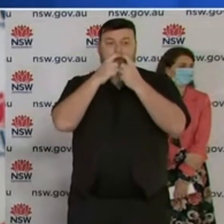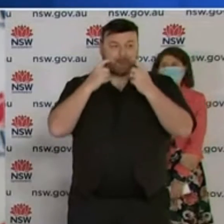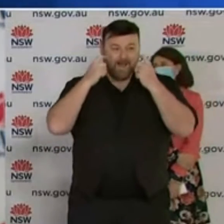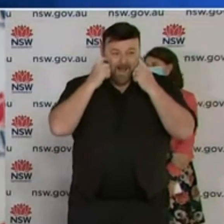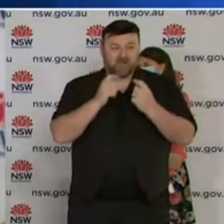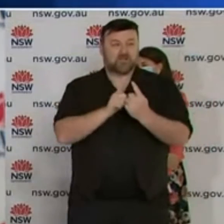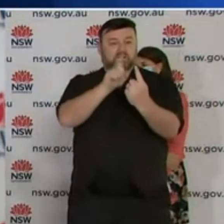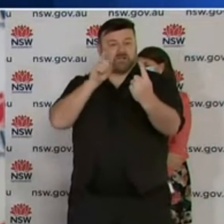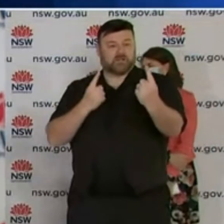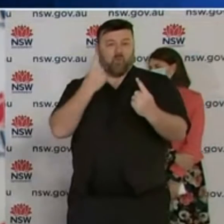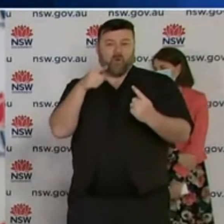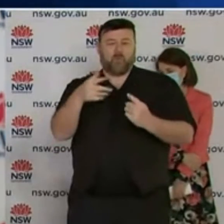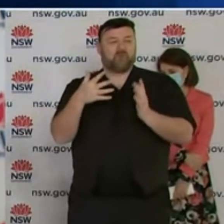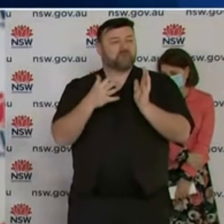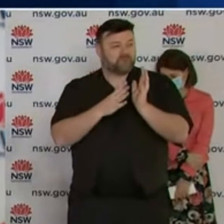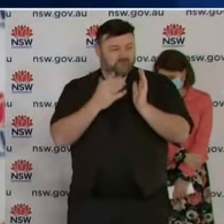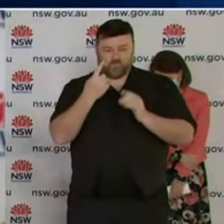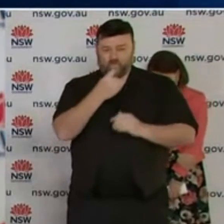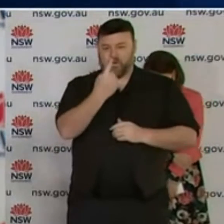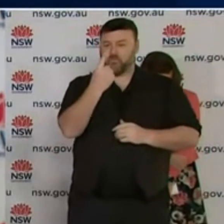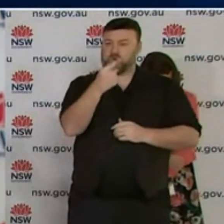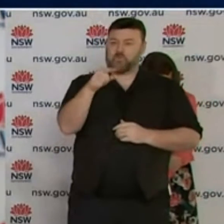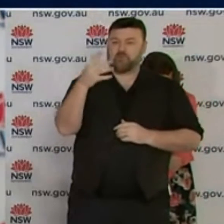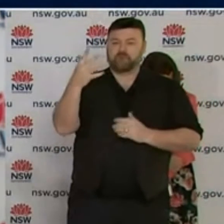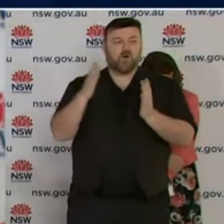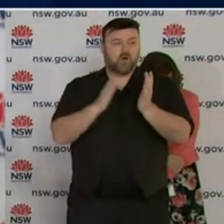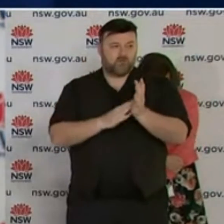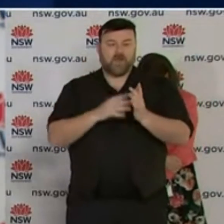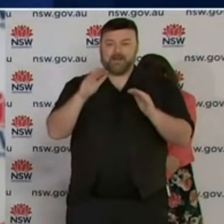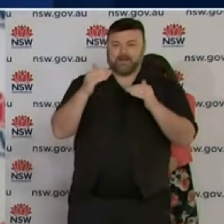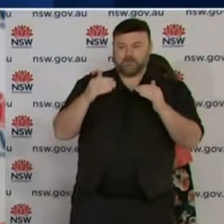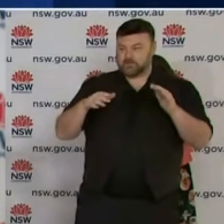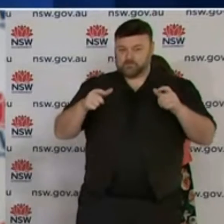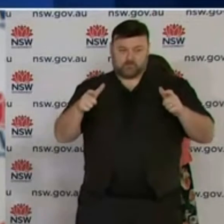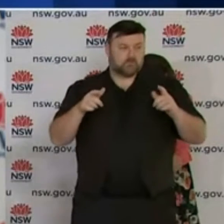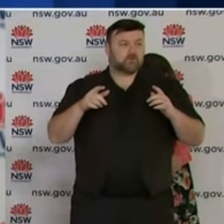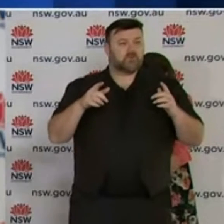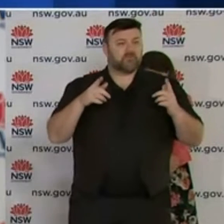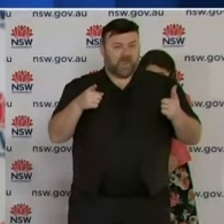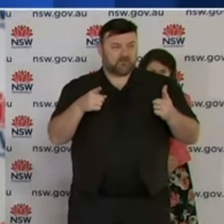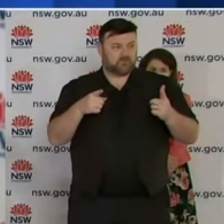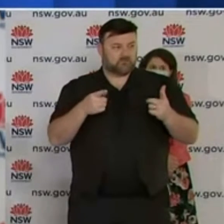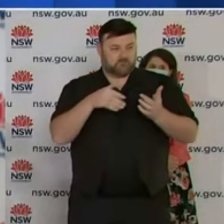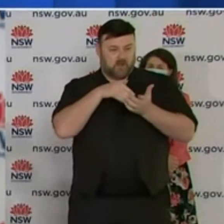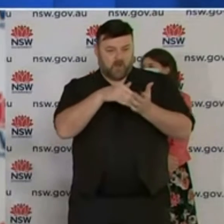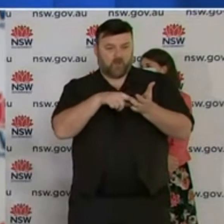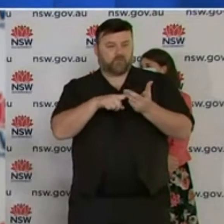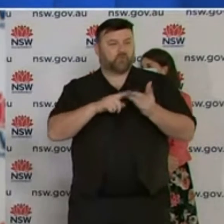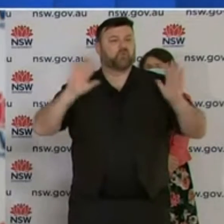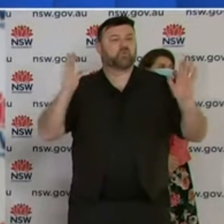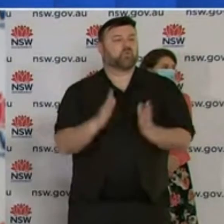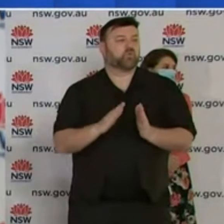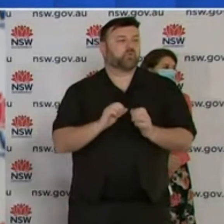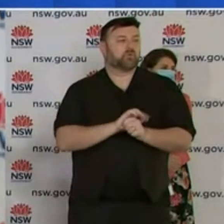such as social distancing, restriction of movements, all play a role. But as vaccination rates go up,